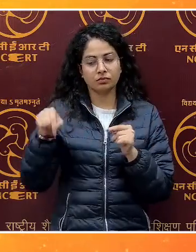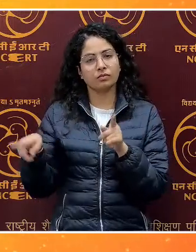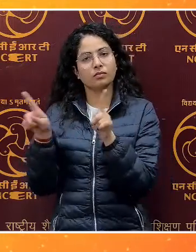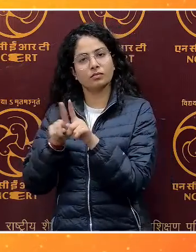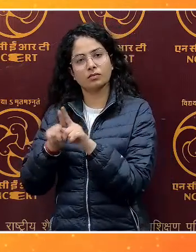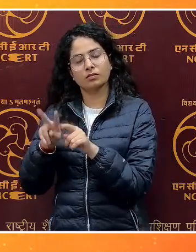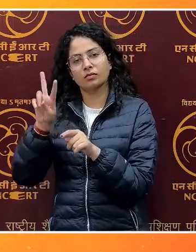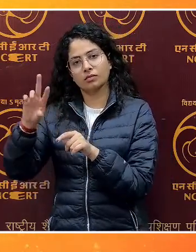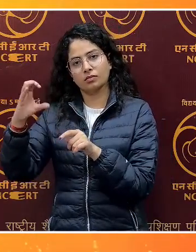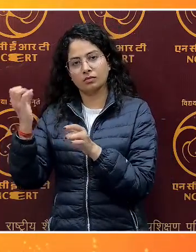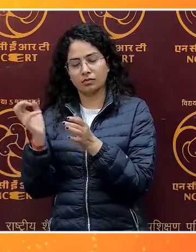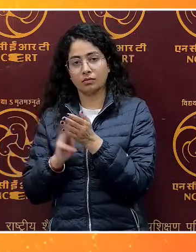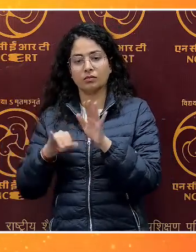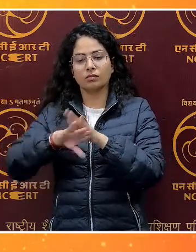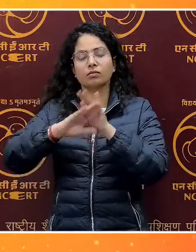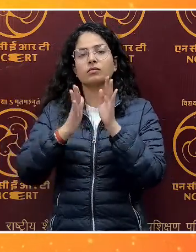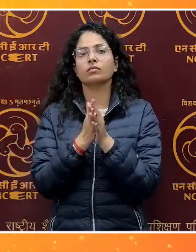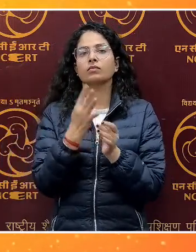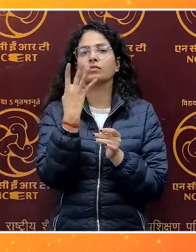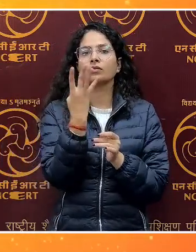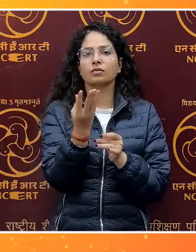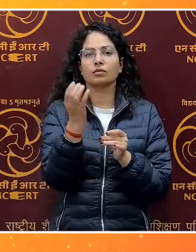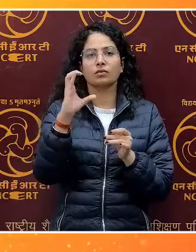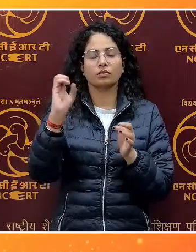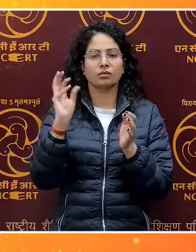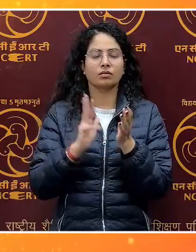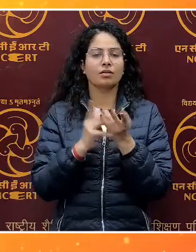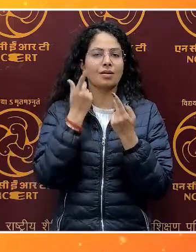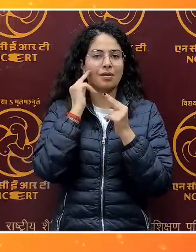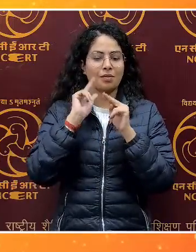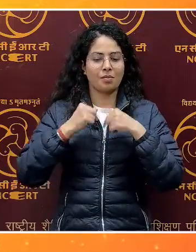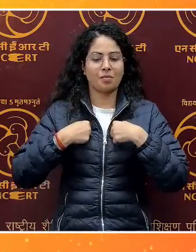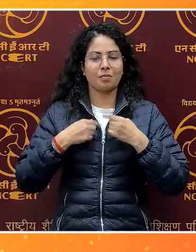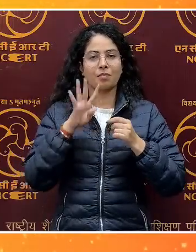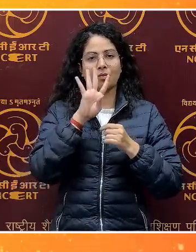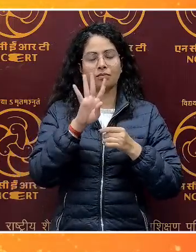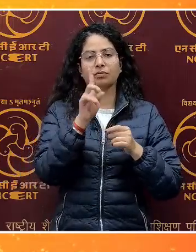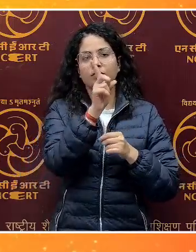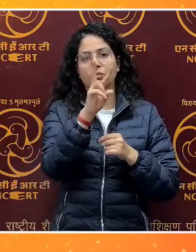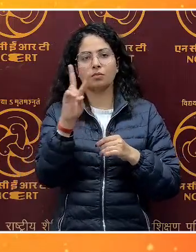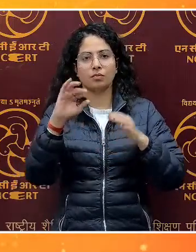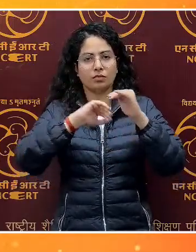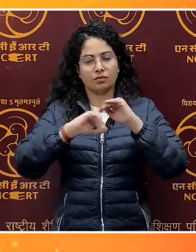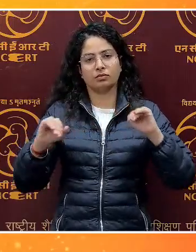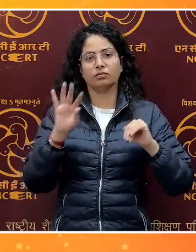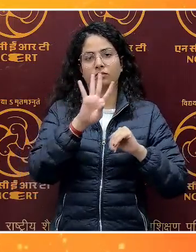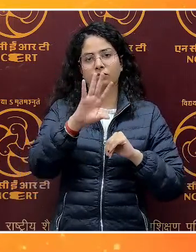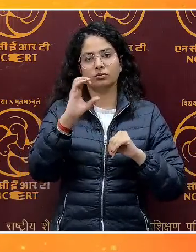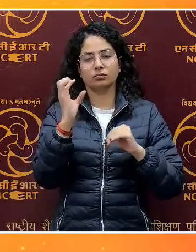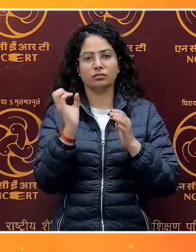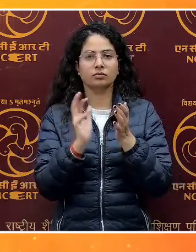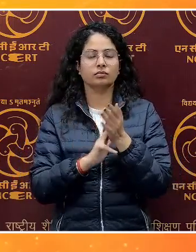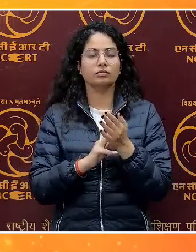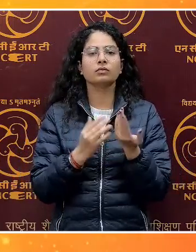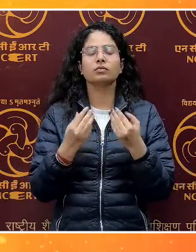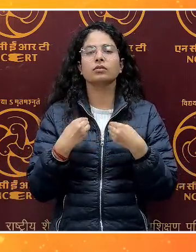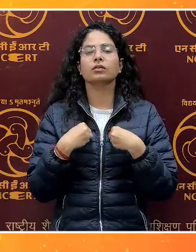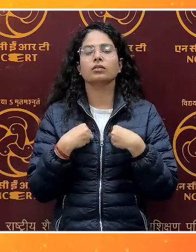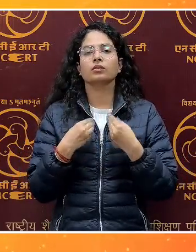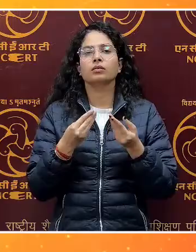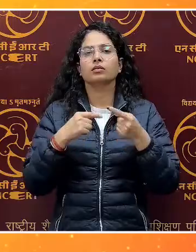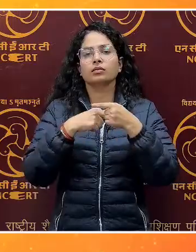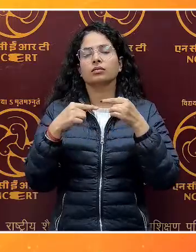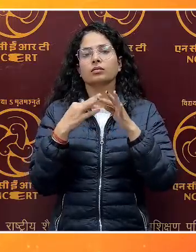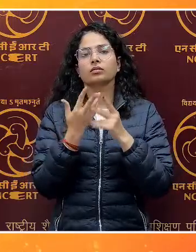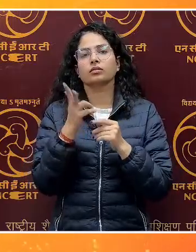becomes 4 centimeters, and children, if I subtract 4 from 12, I get 8 centimeters, which is the